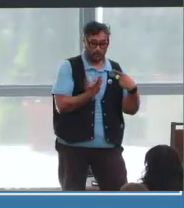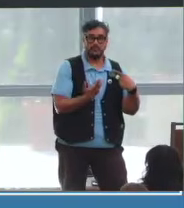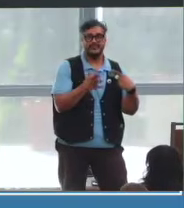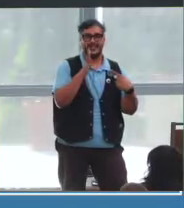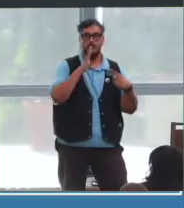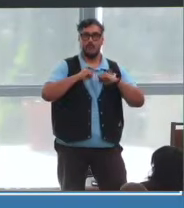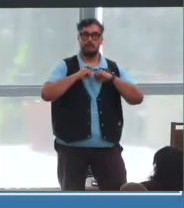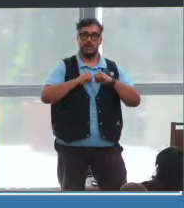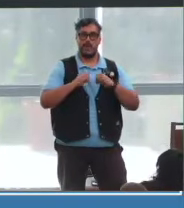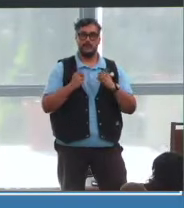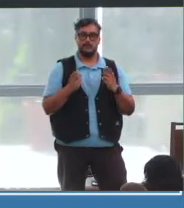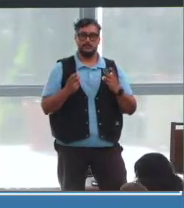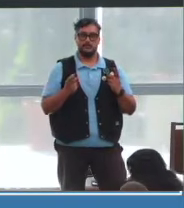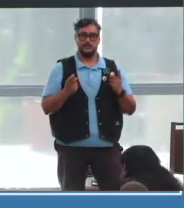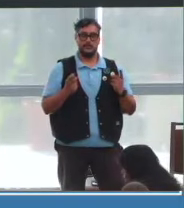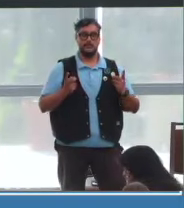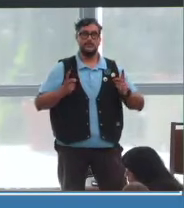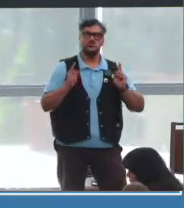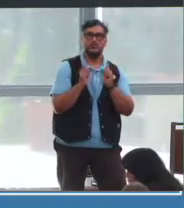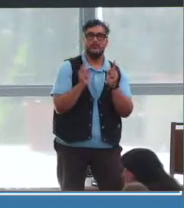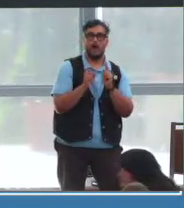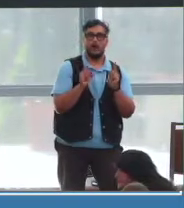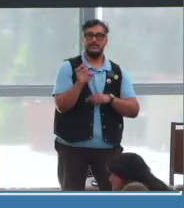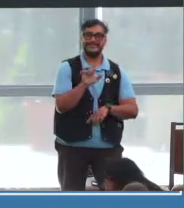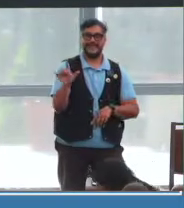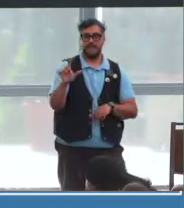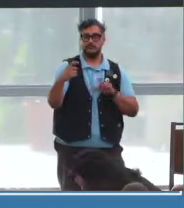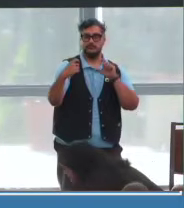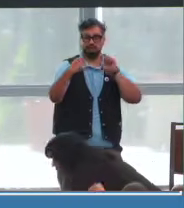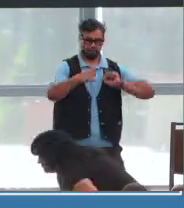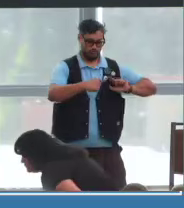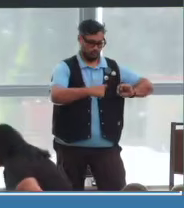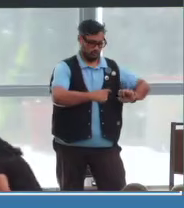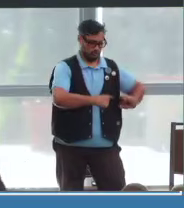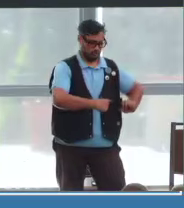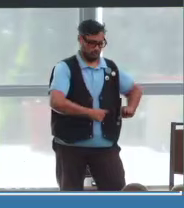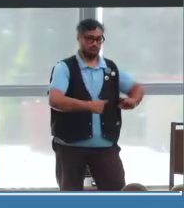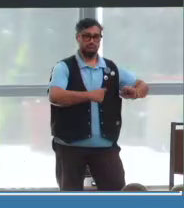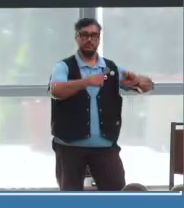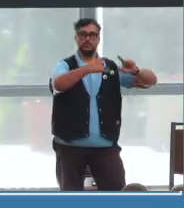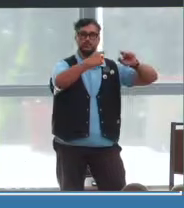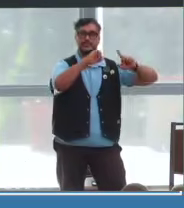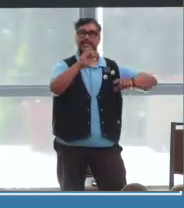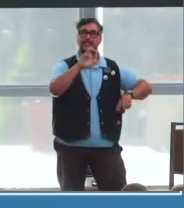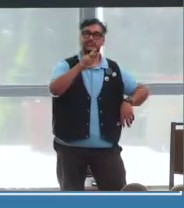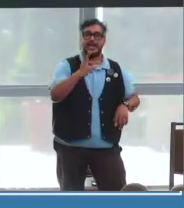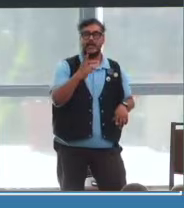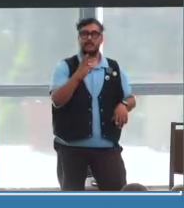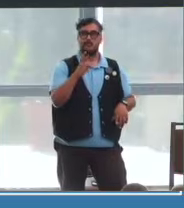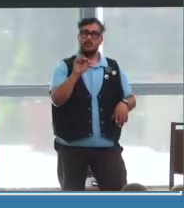that block small surface cell receptors, such as JAK inhibitors, such as Rinvoq